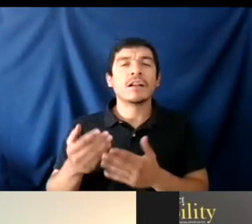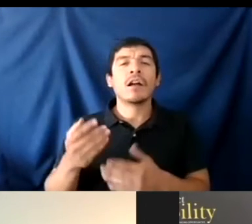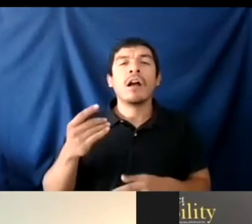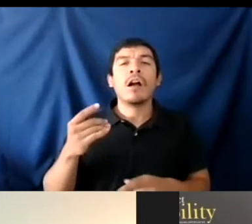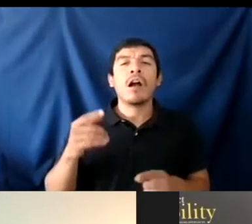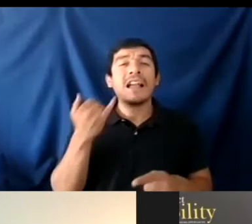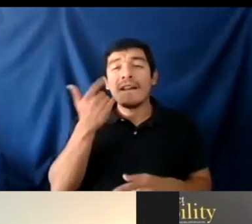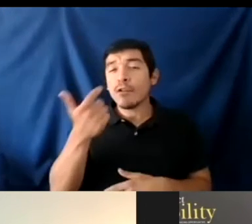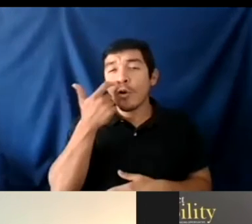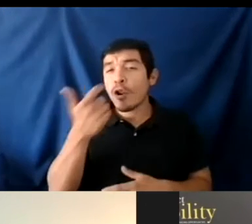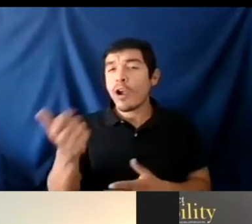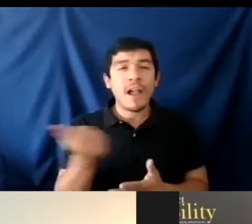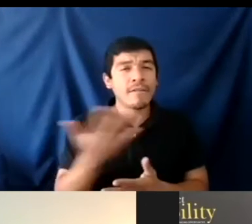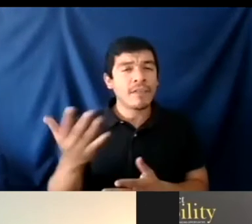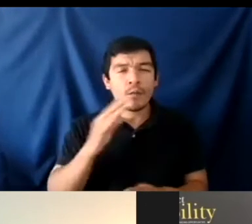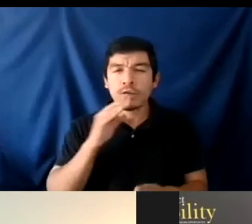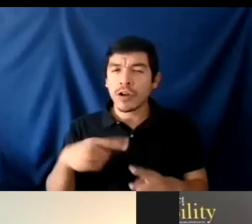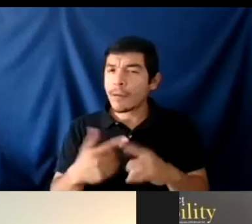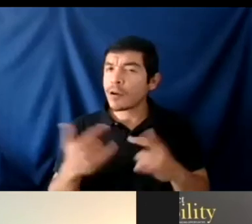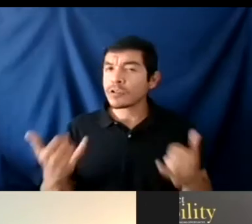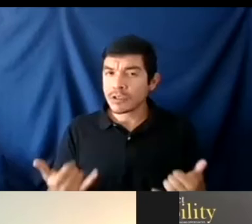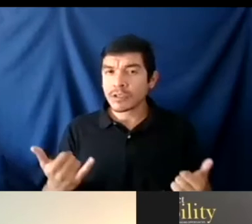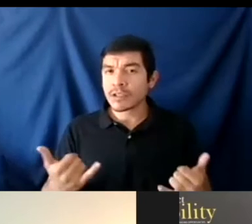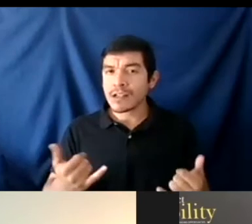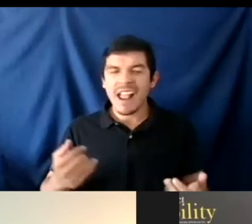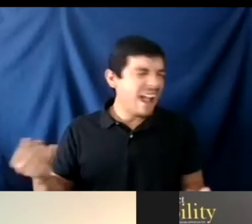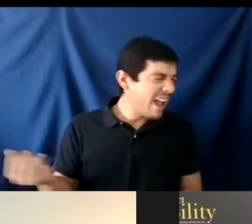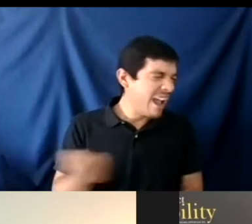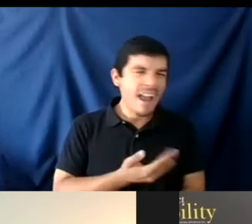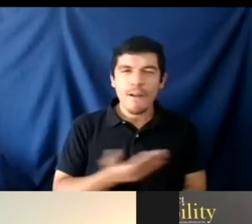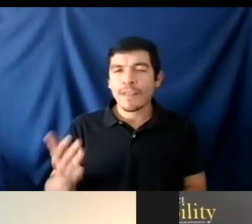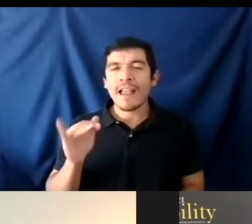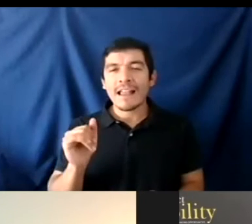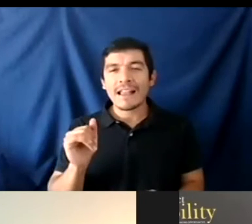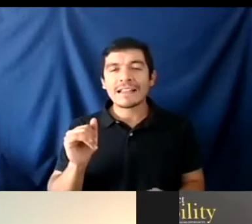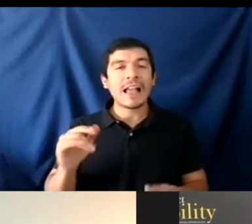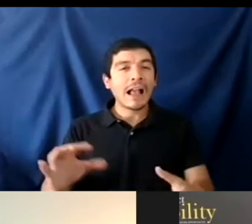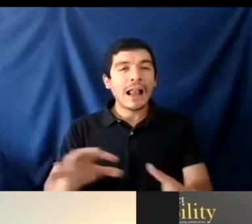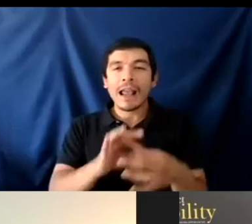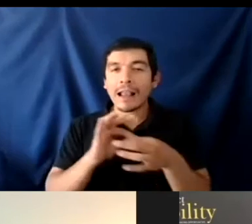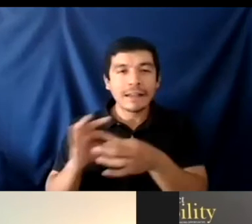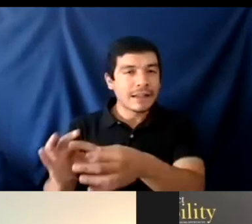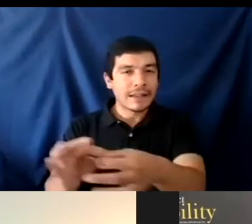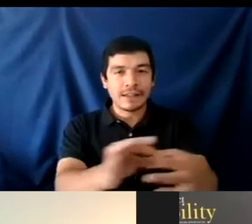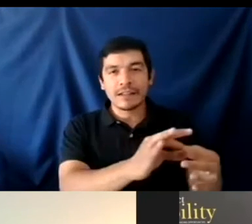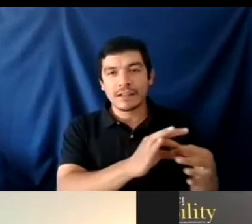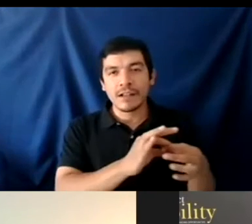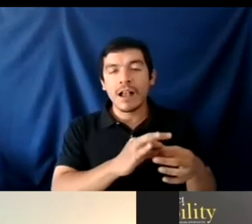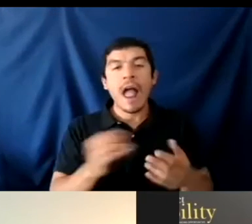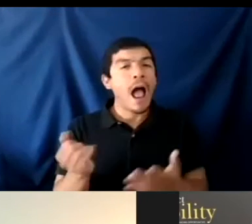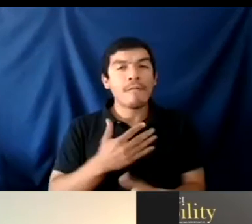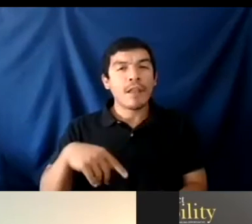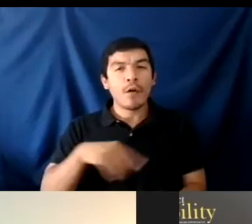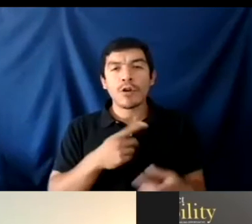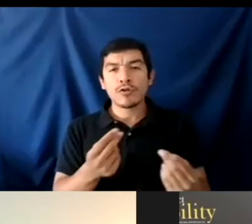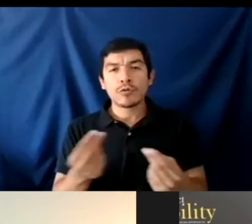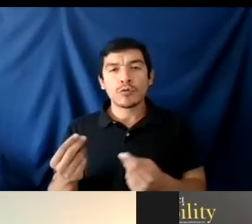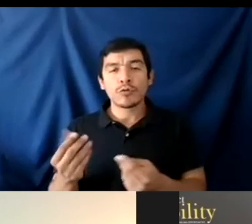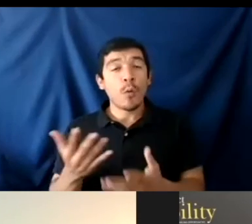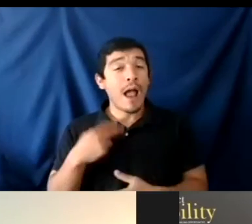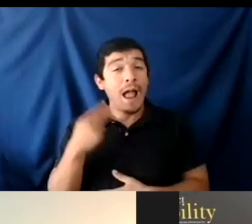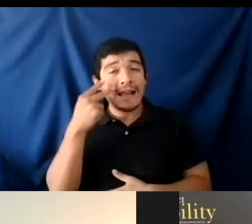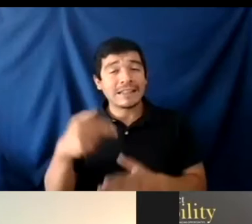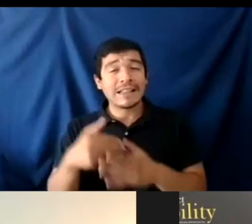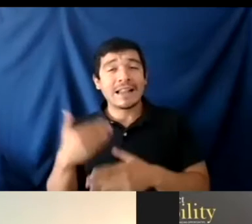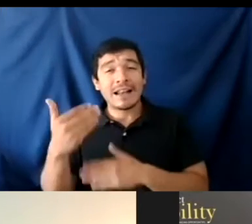at everything we've talked about today, everything is interconnected, everything we do. So what we see in the next